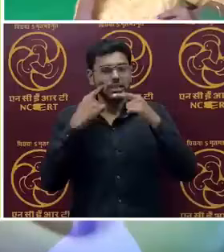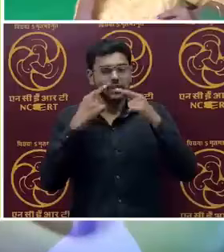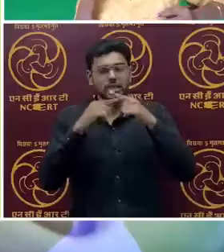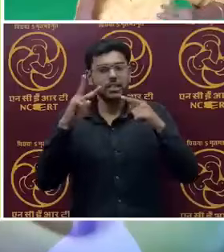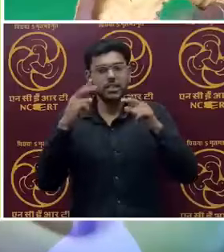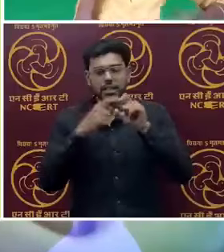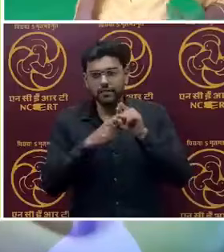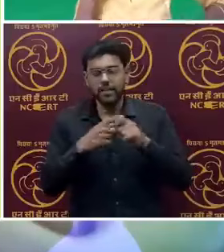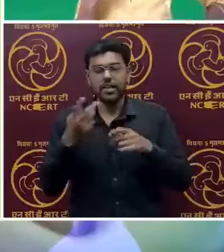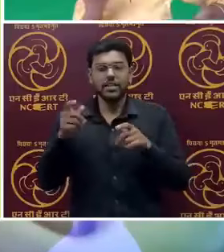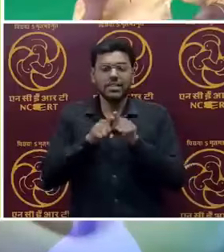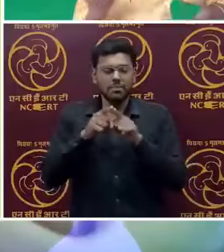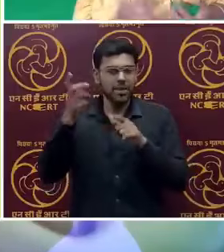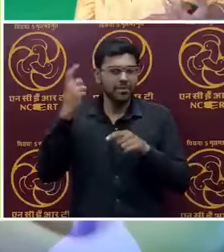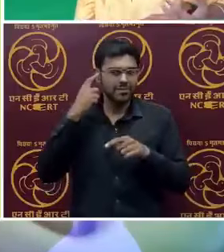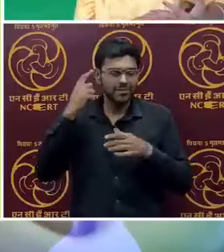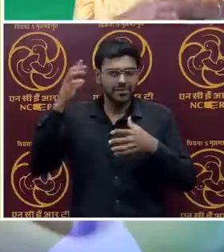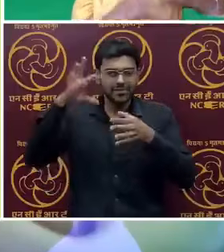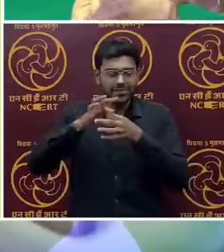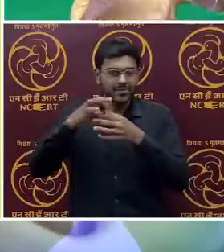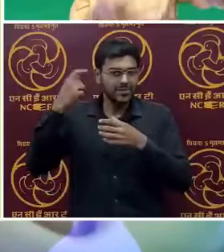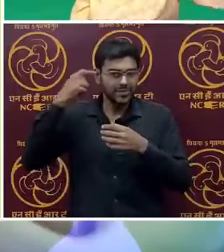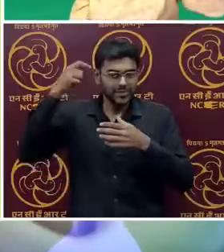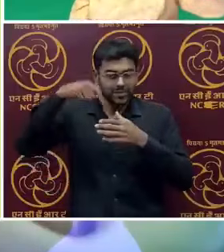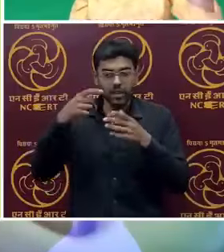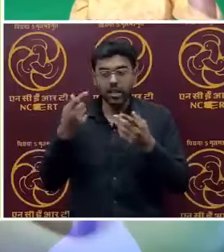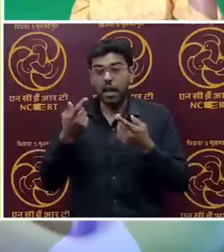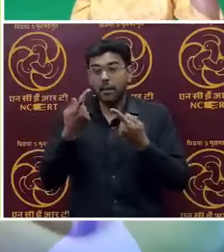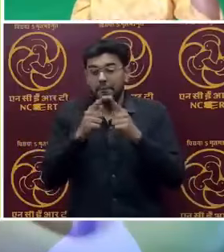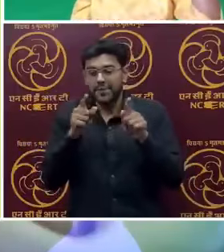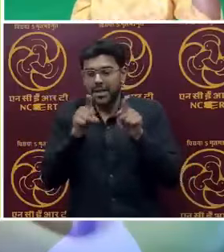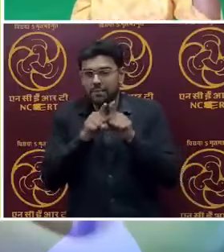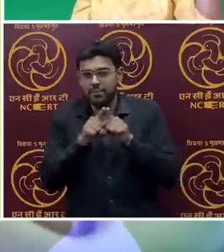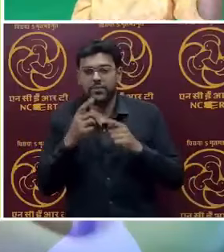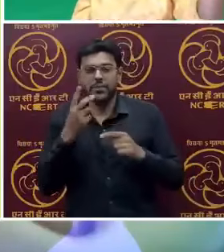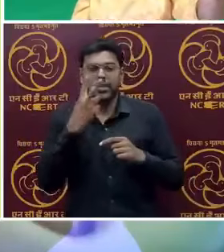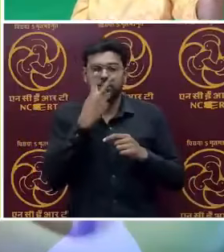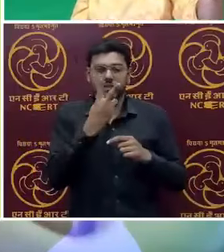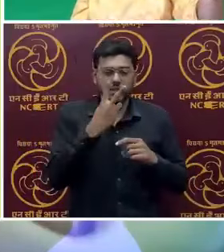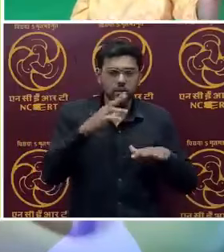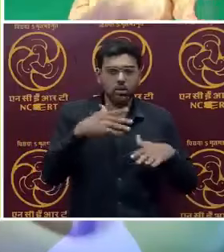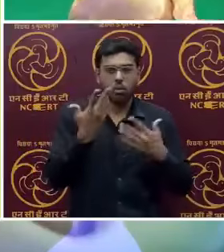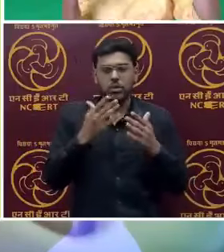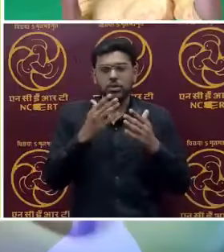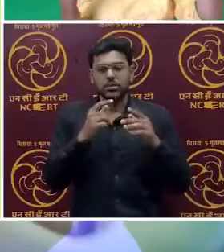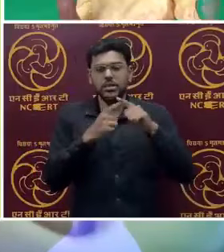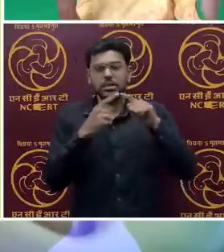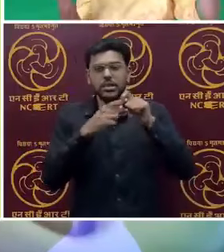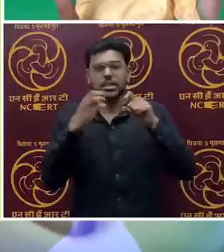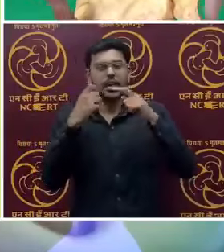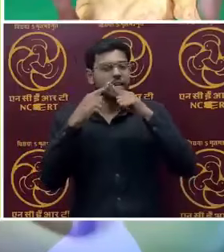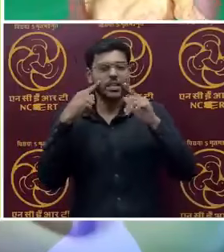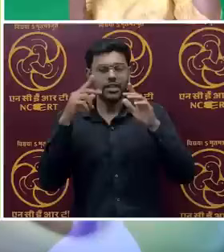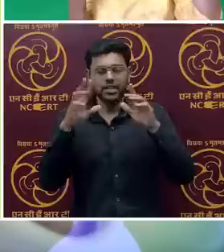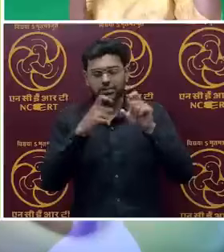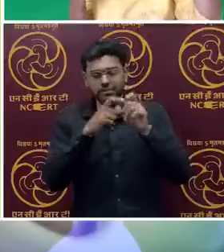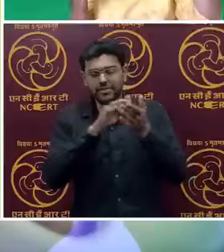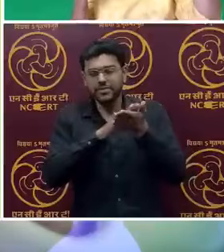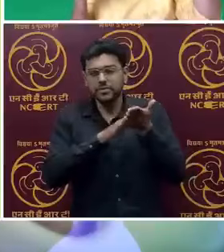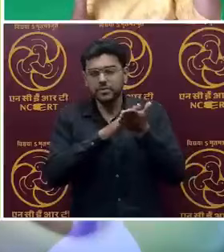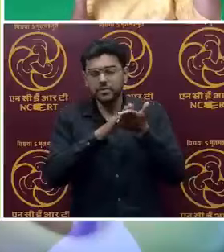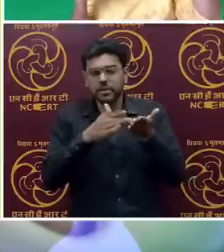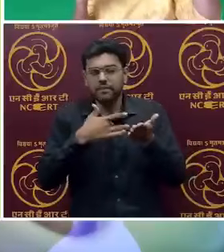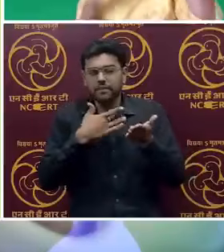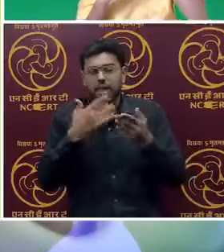is related to hearing. Similarly, you have visual or a tactile. So touch or the visual. If you